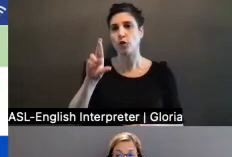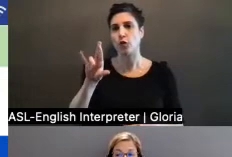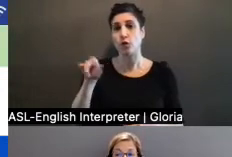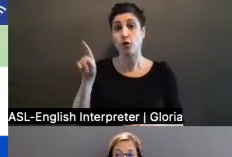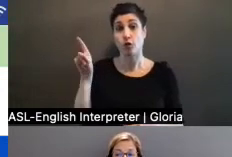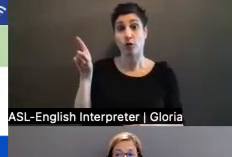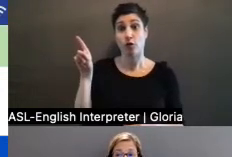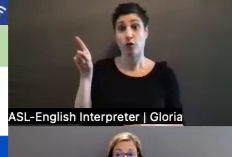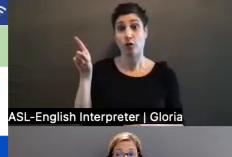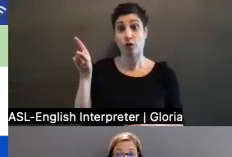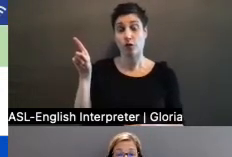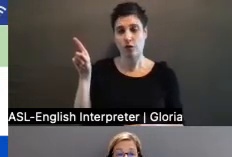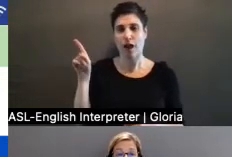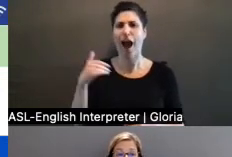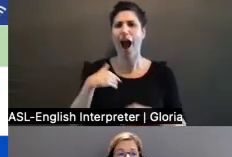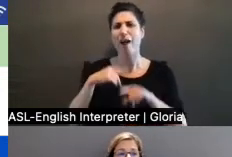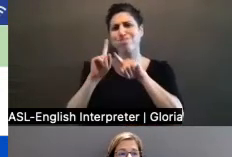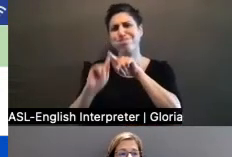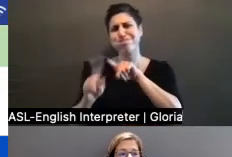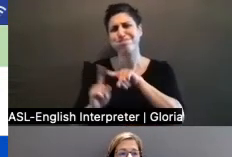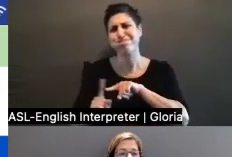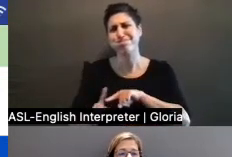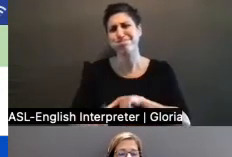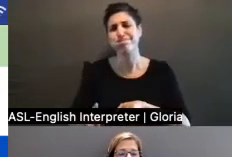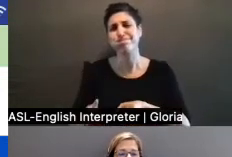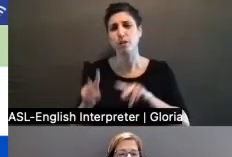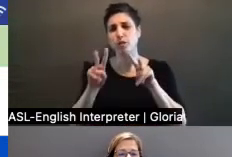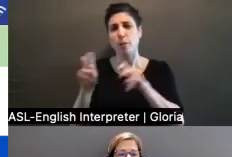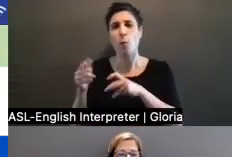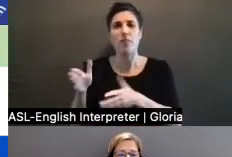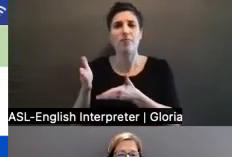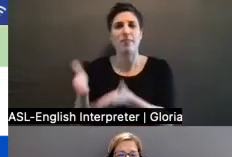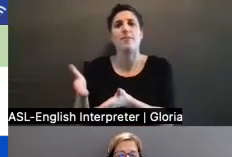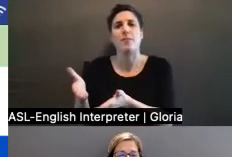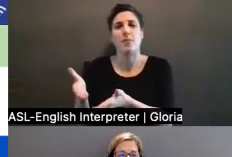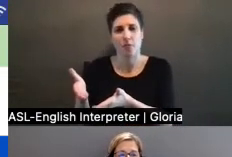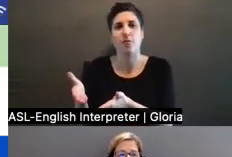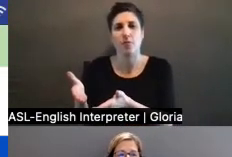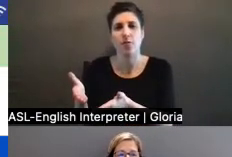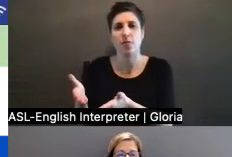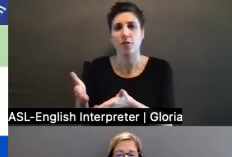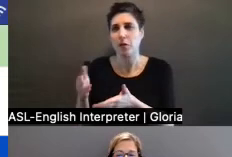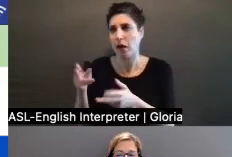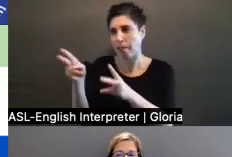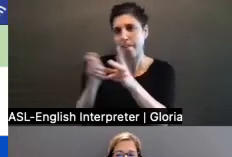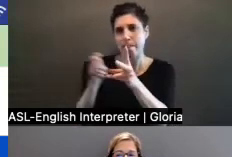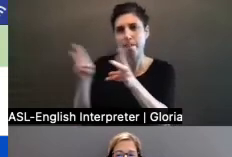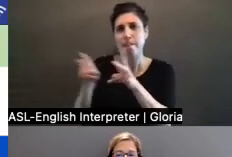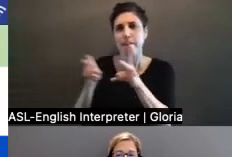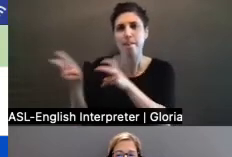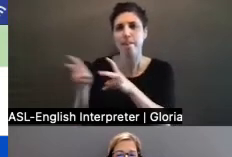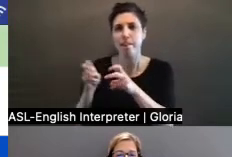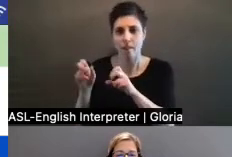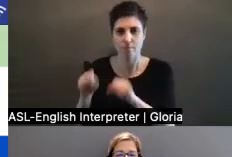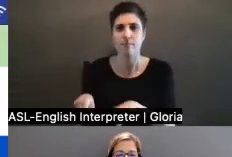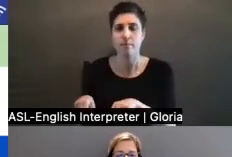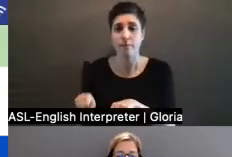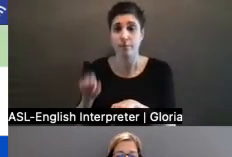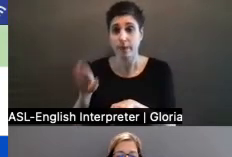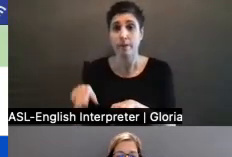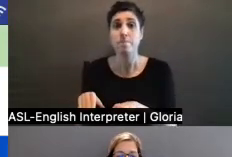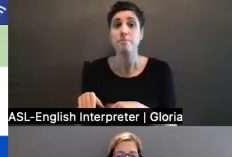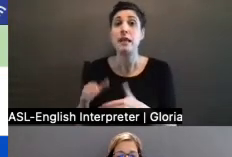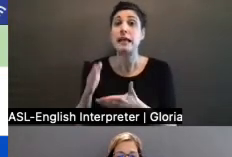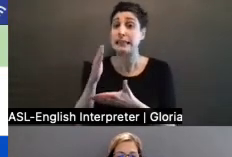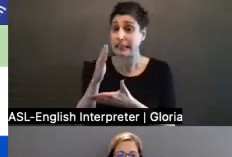will be all kinds of different topics you can find and relate to, and content you can actually find. Some of that content will be premium. So